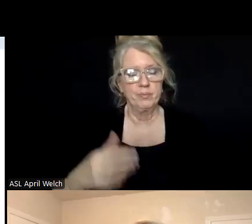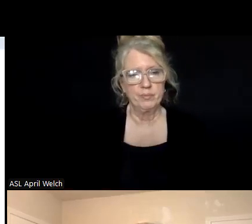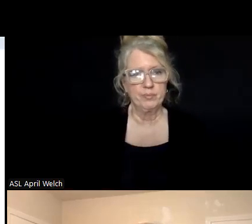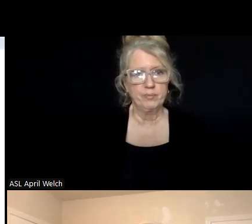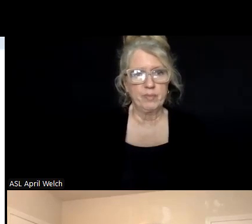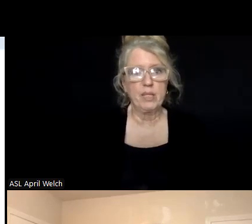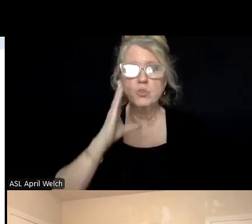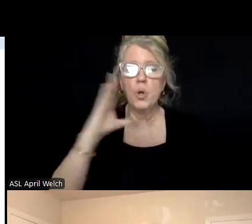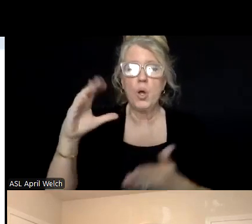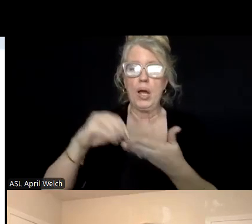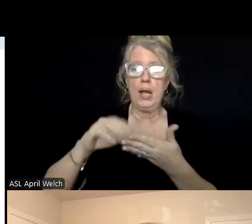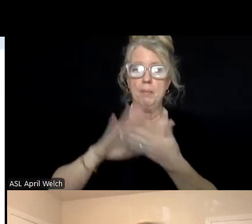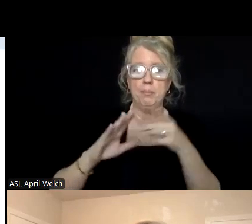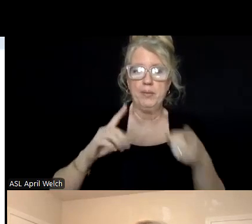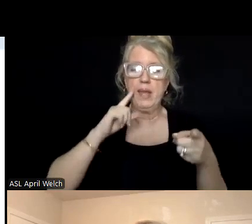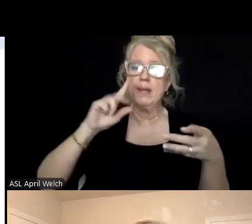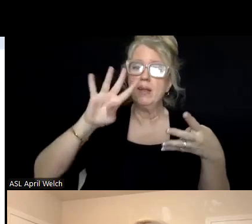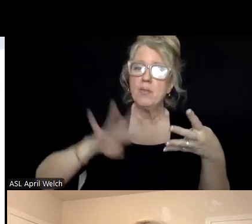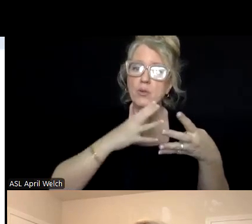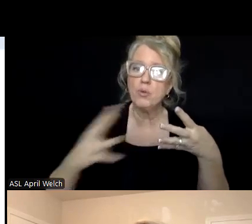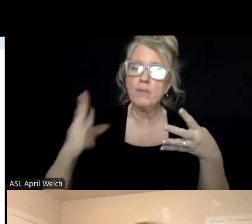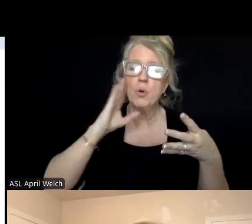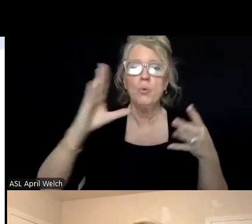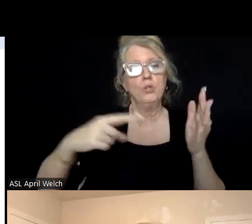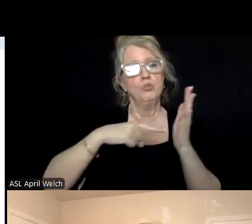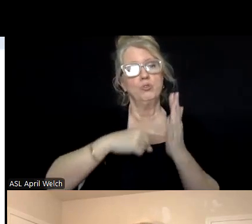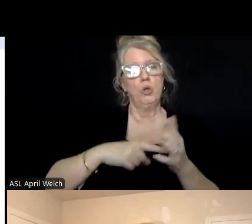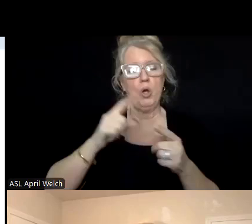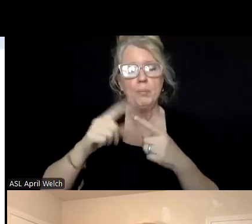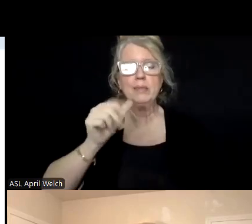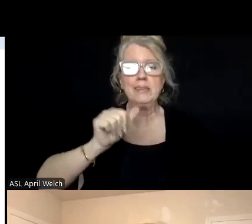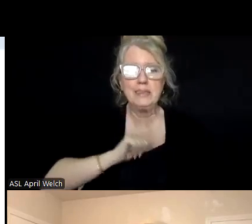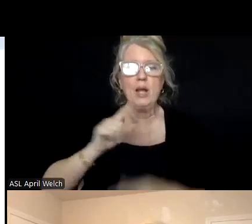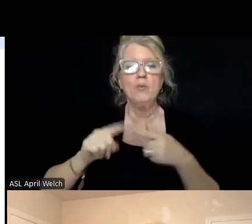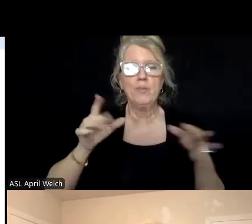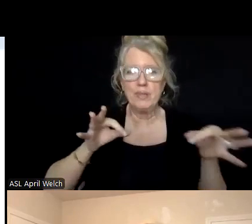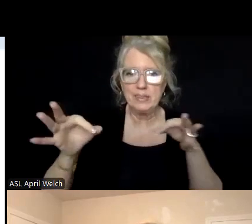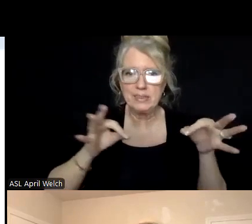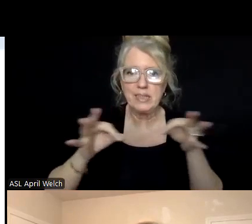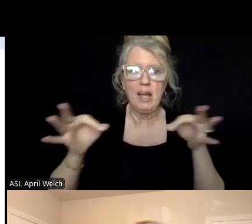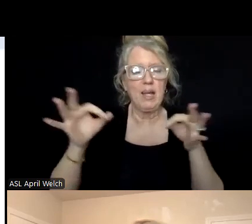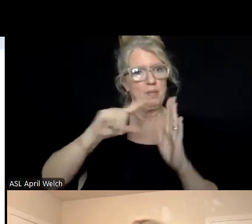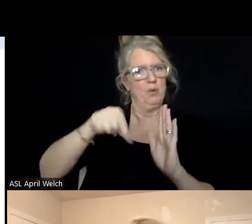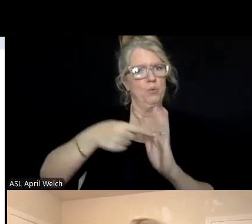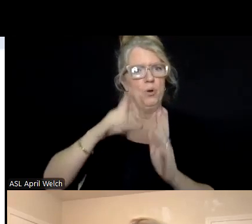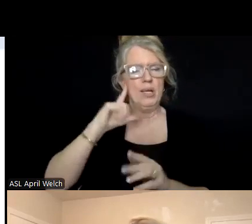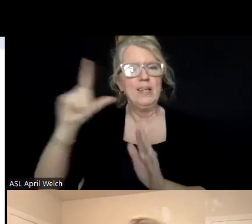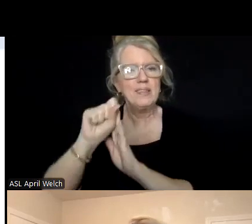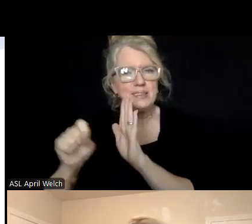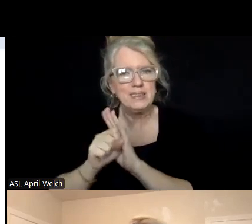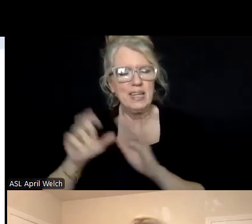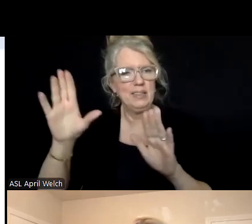I put in this graph that just shows their self-described role in state government and the policy